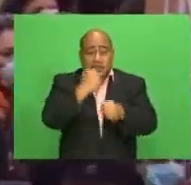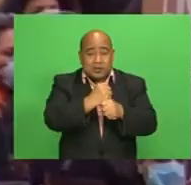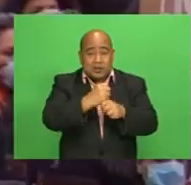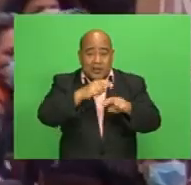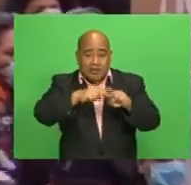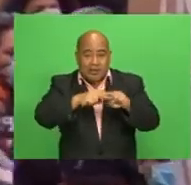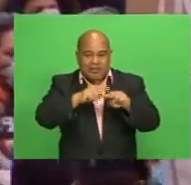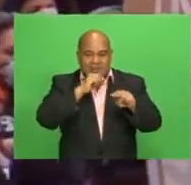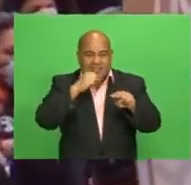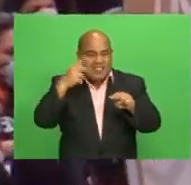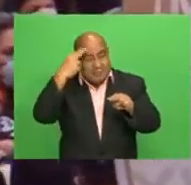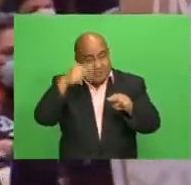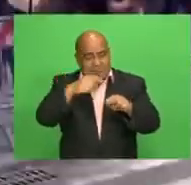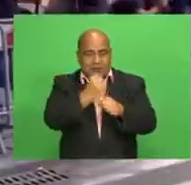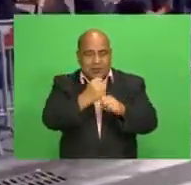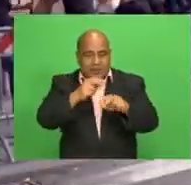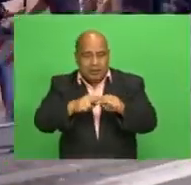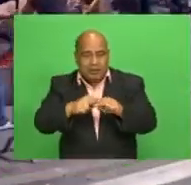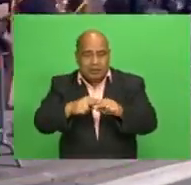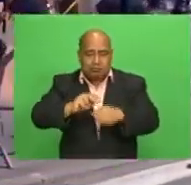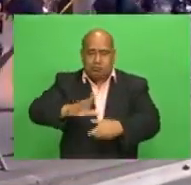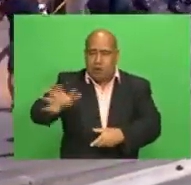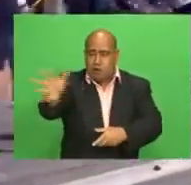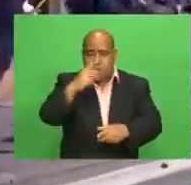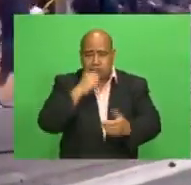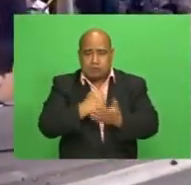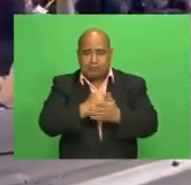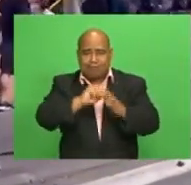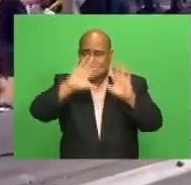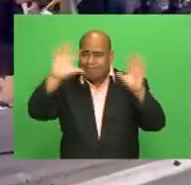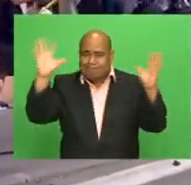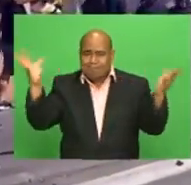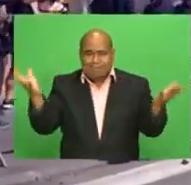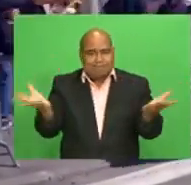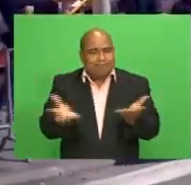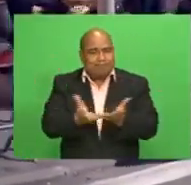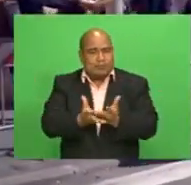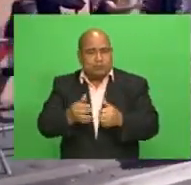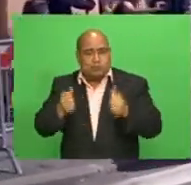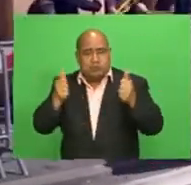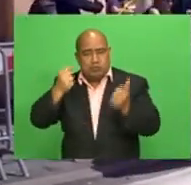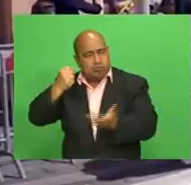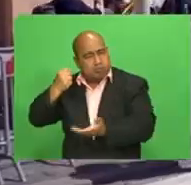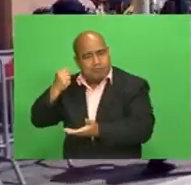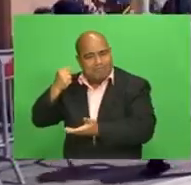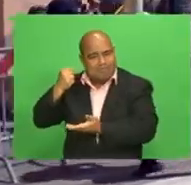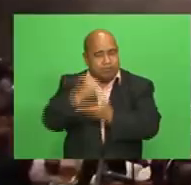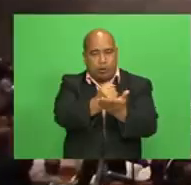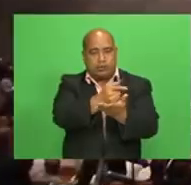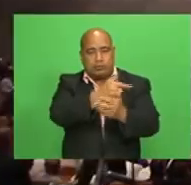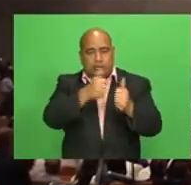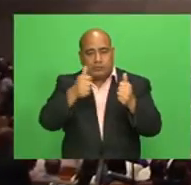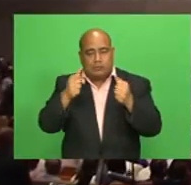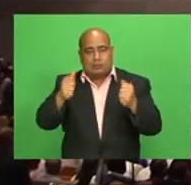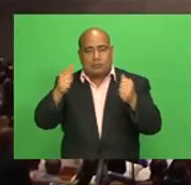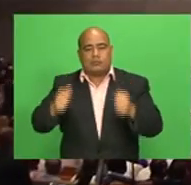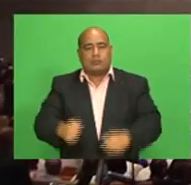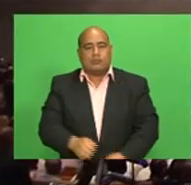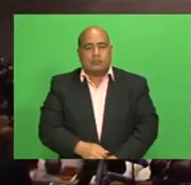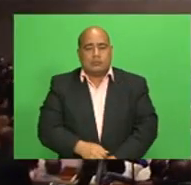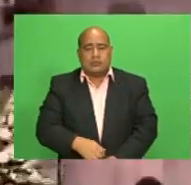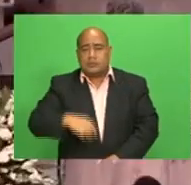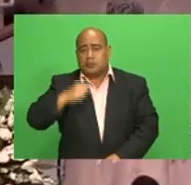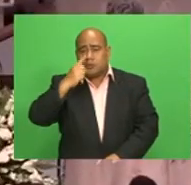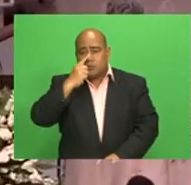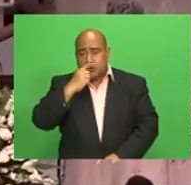protests and riots all over the world. today it was his